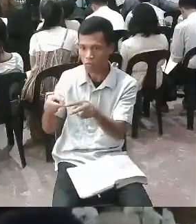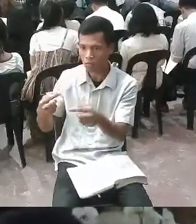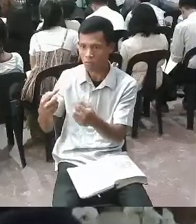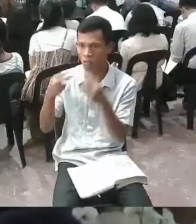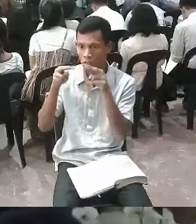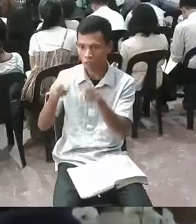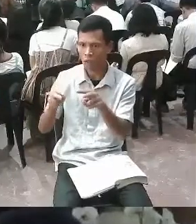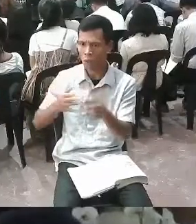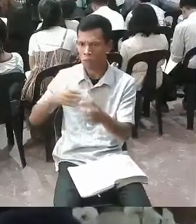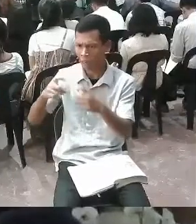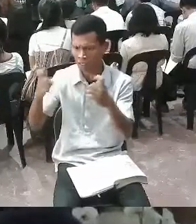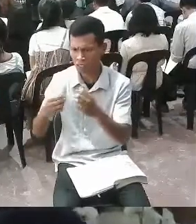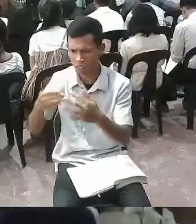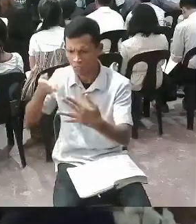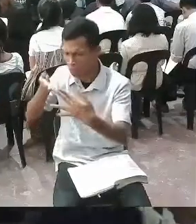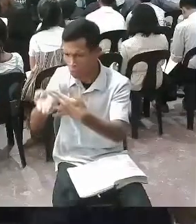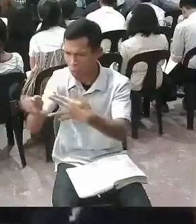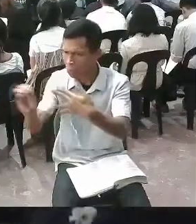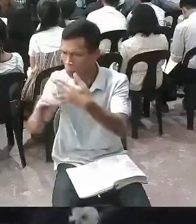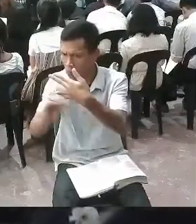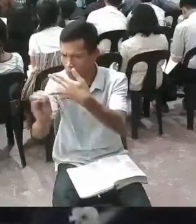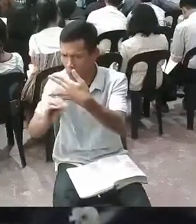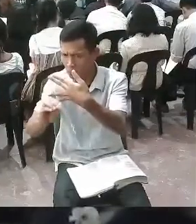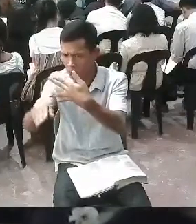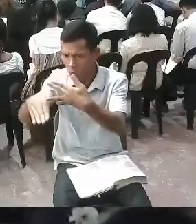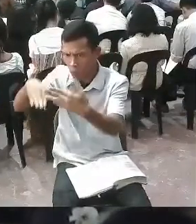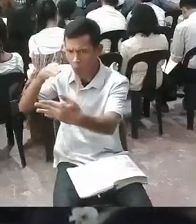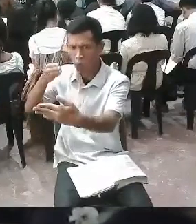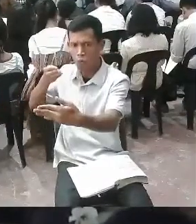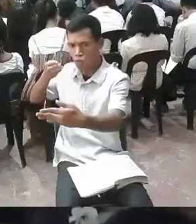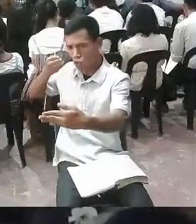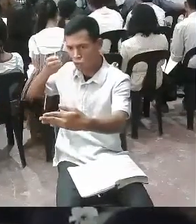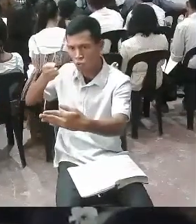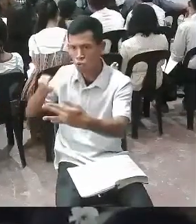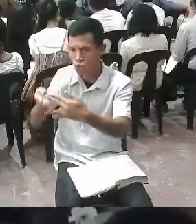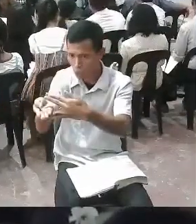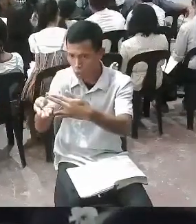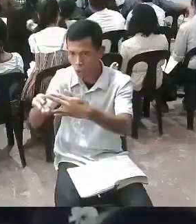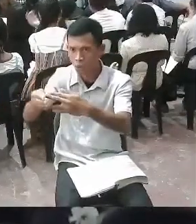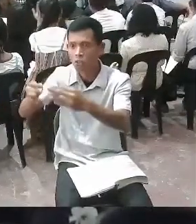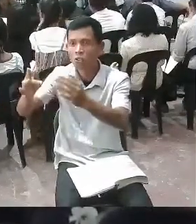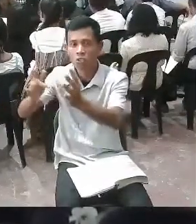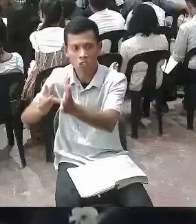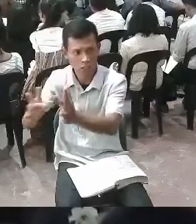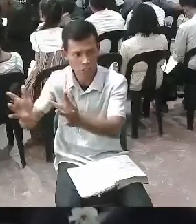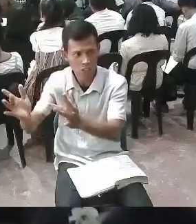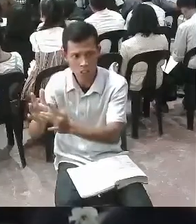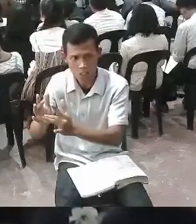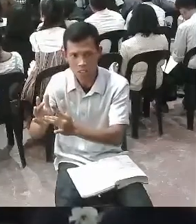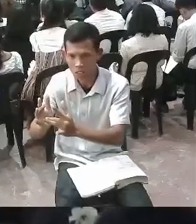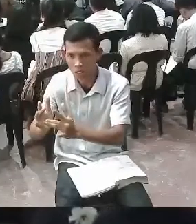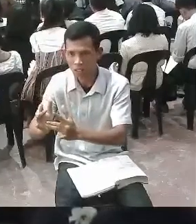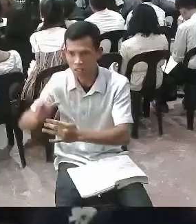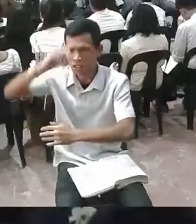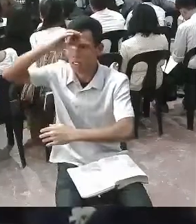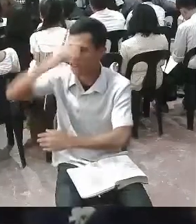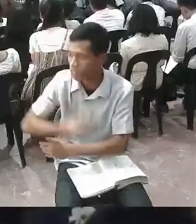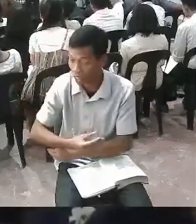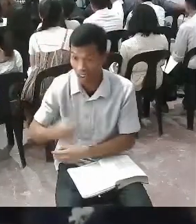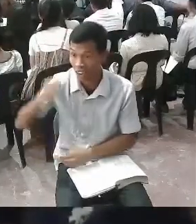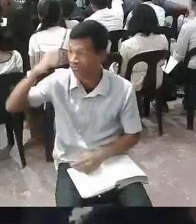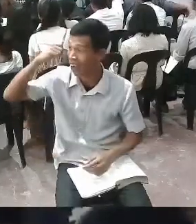through my sin. He looks at me through His Son. You got to get